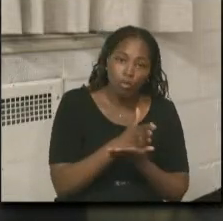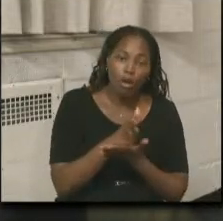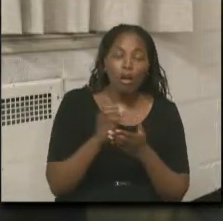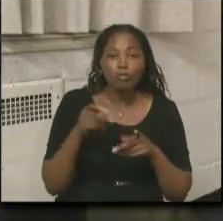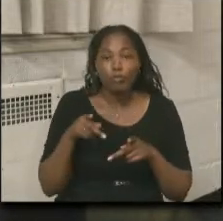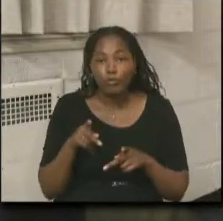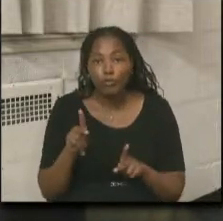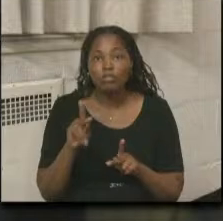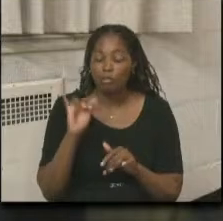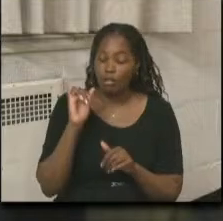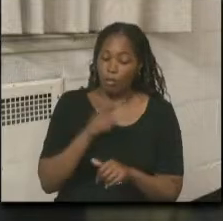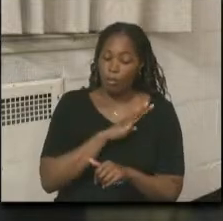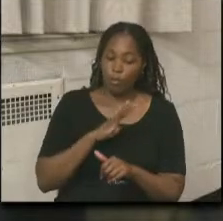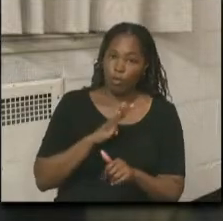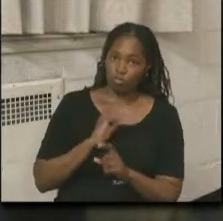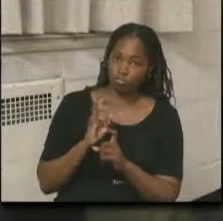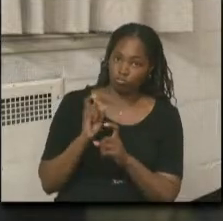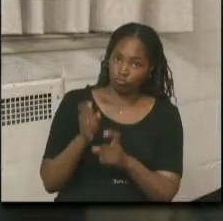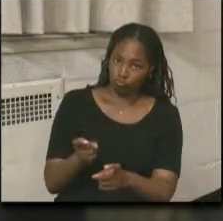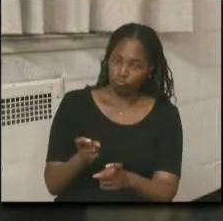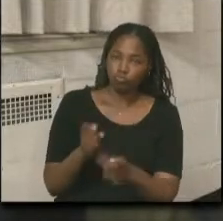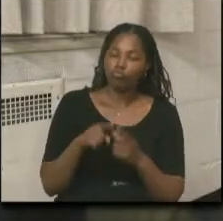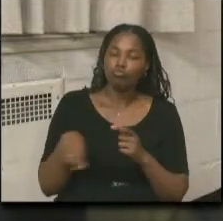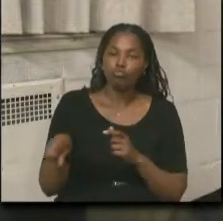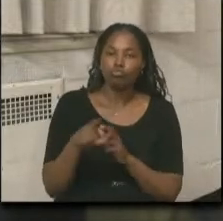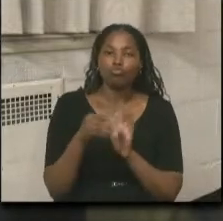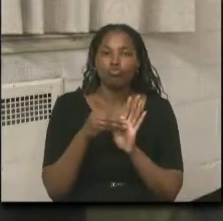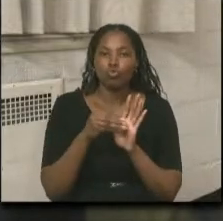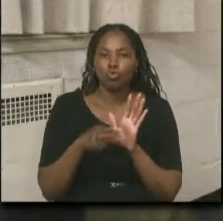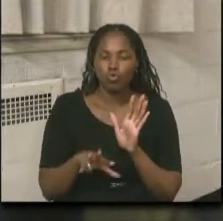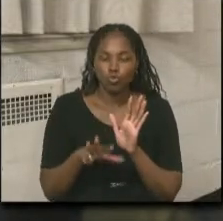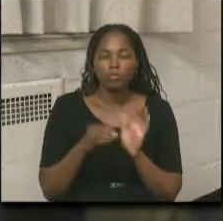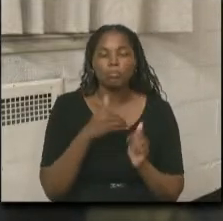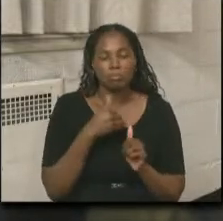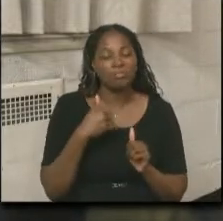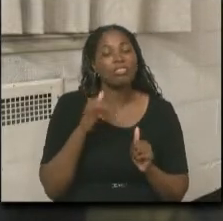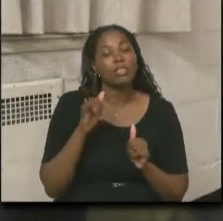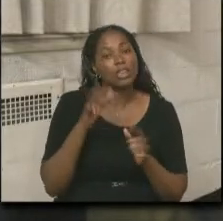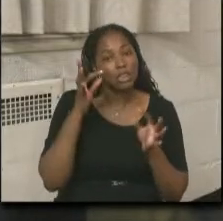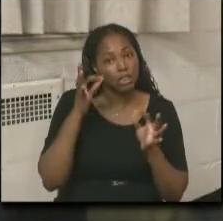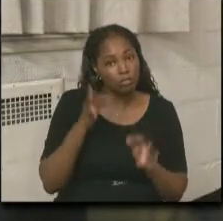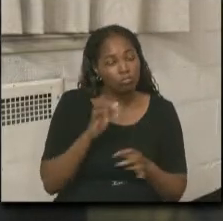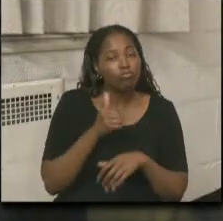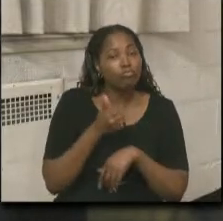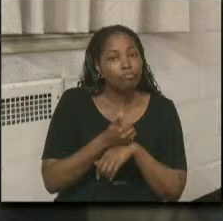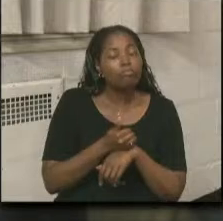by the board to the student member. This is a rescission. This policy was